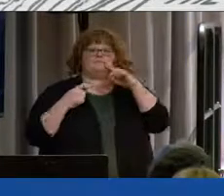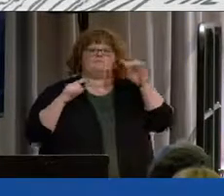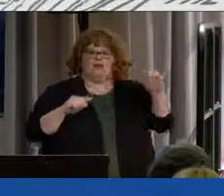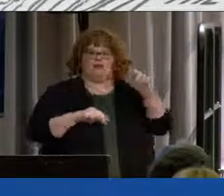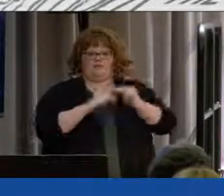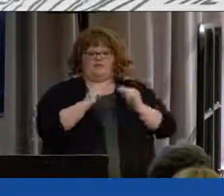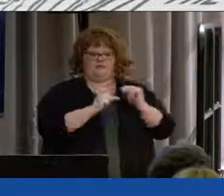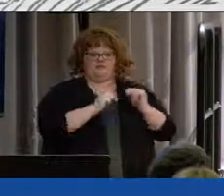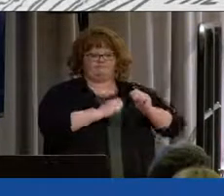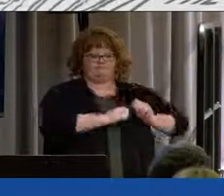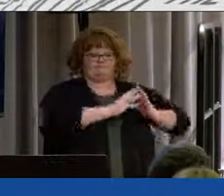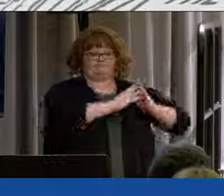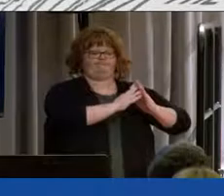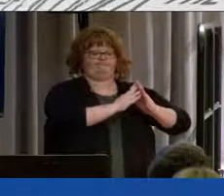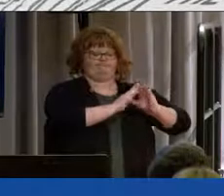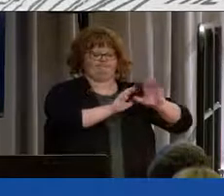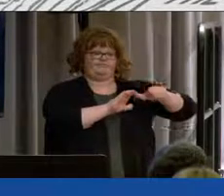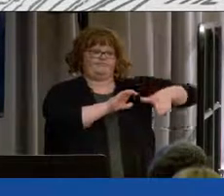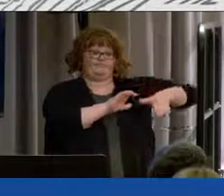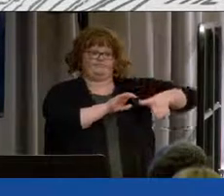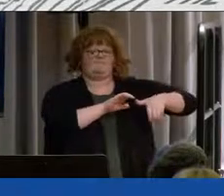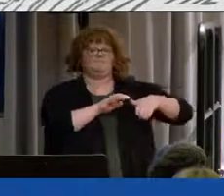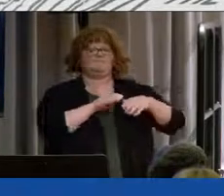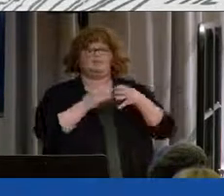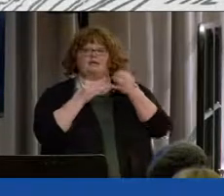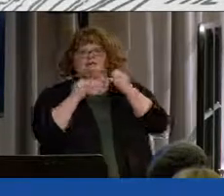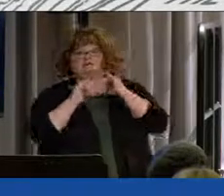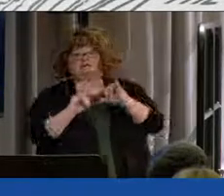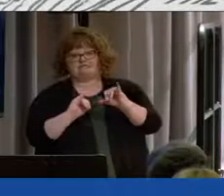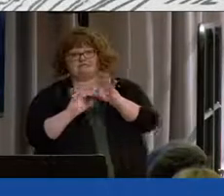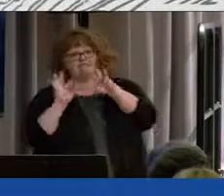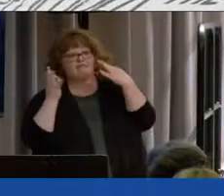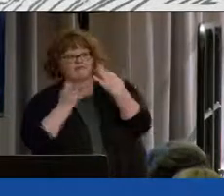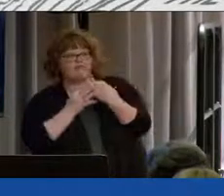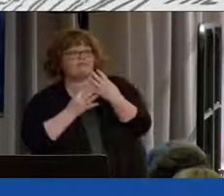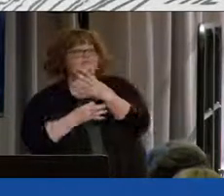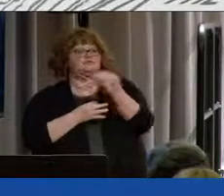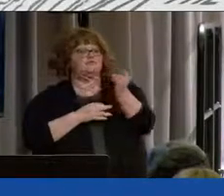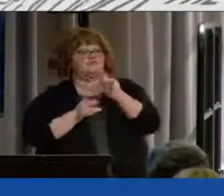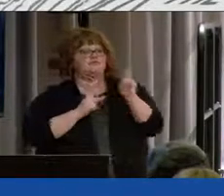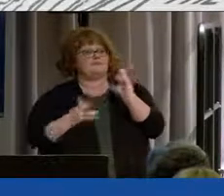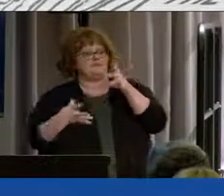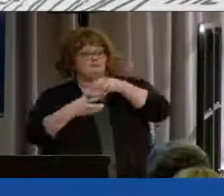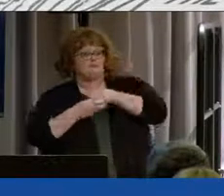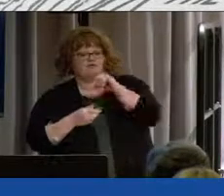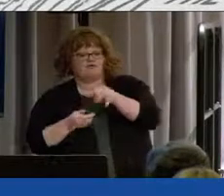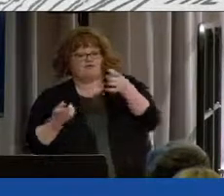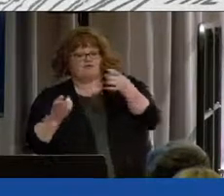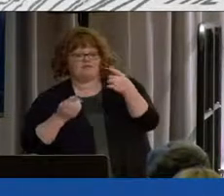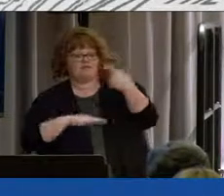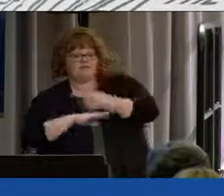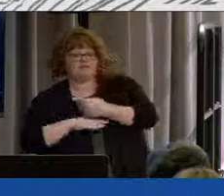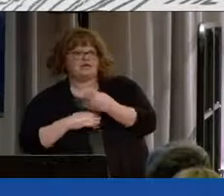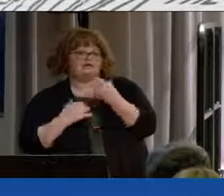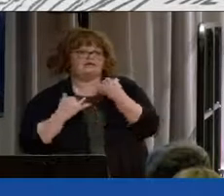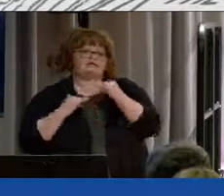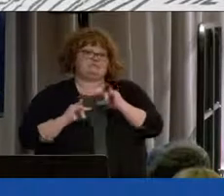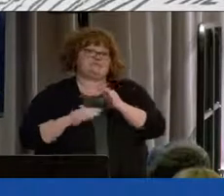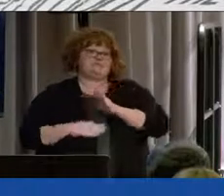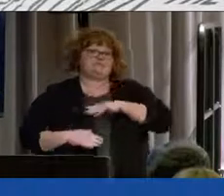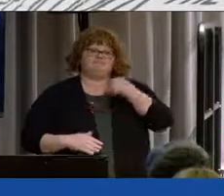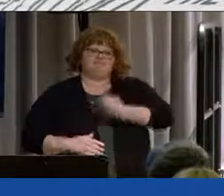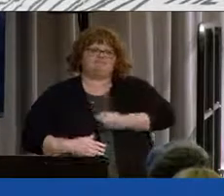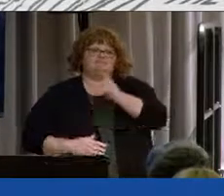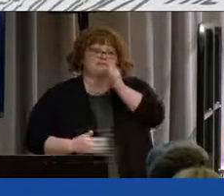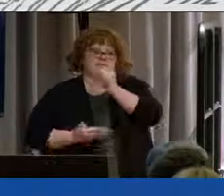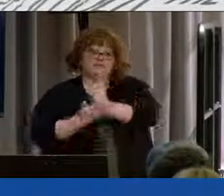And that still troubles the May 4th families and many of the activists in the community as well, that the university did